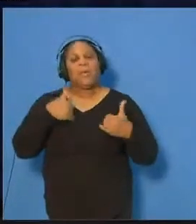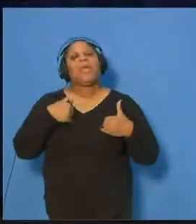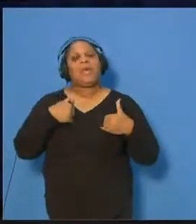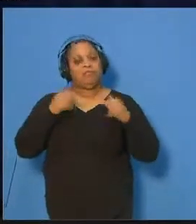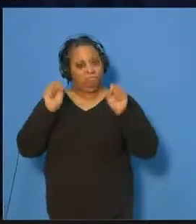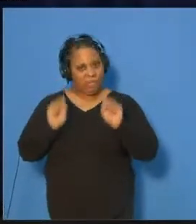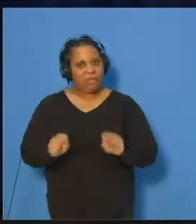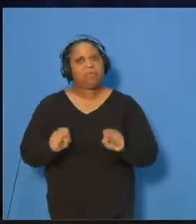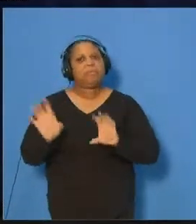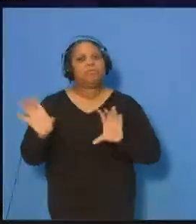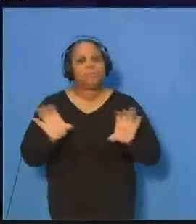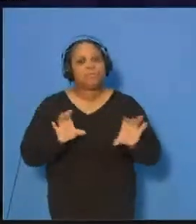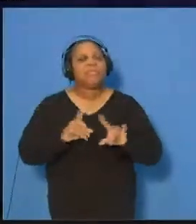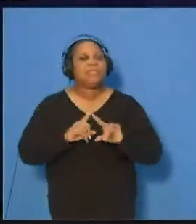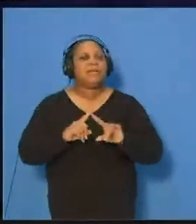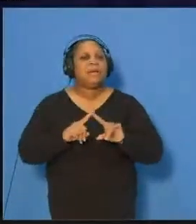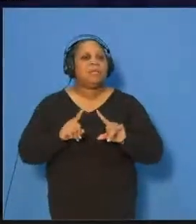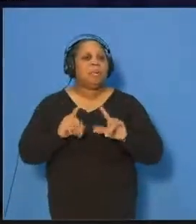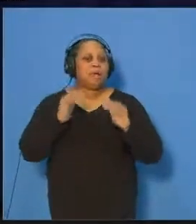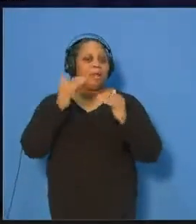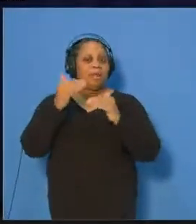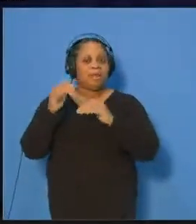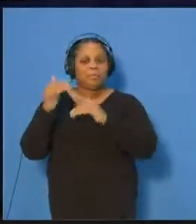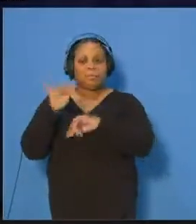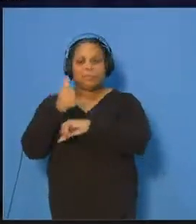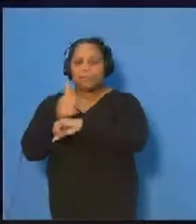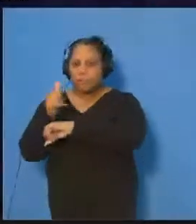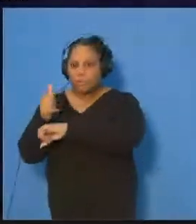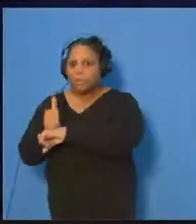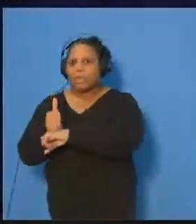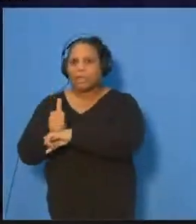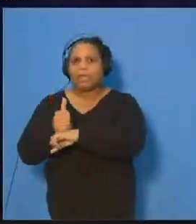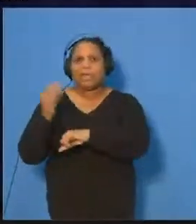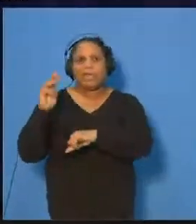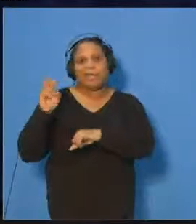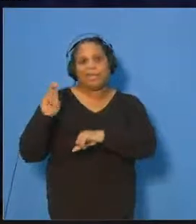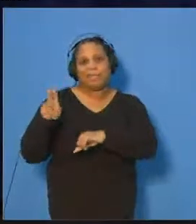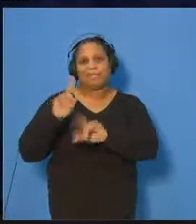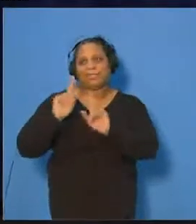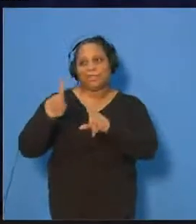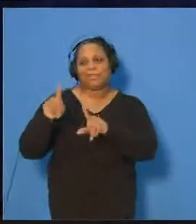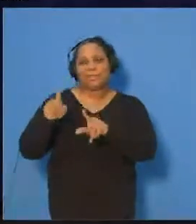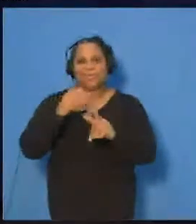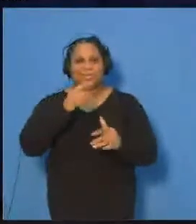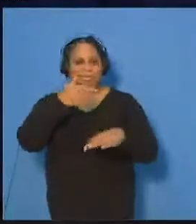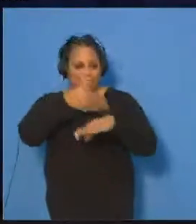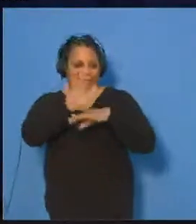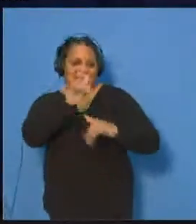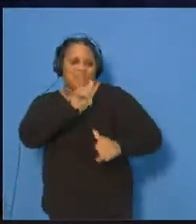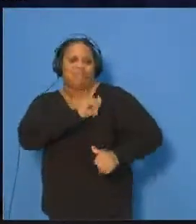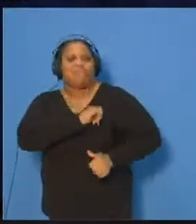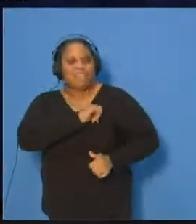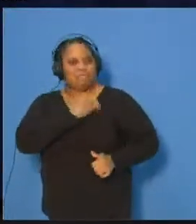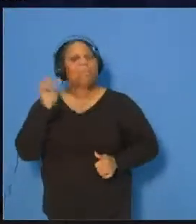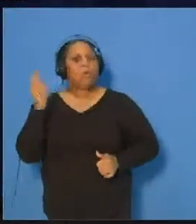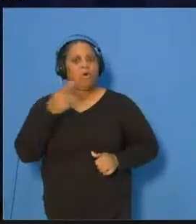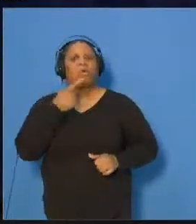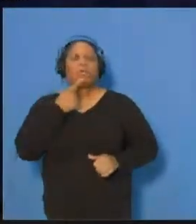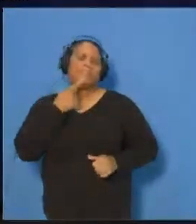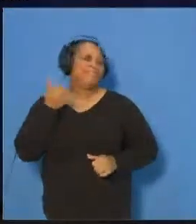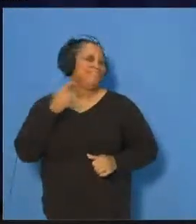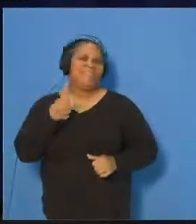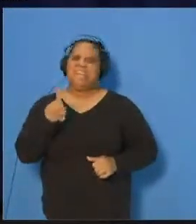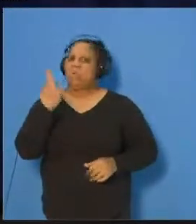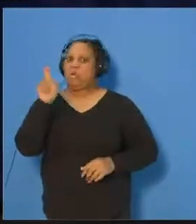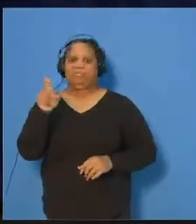capacity. So instead of limiting the booking and just the minister going ahead and sending it out just to regiment people or sending it out to all, we just said anyone who is